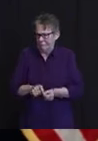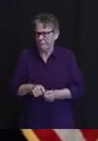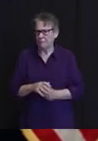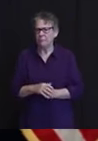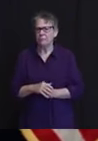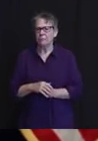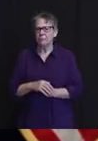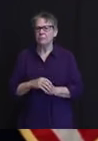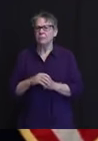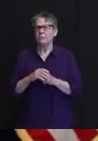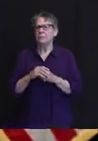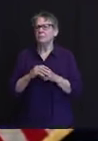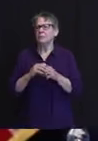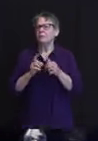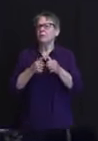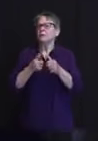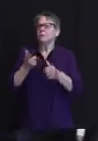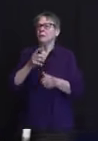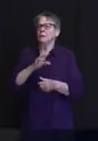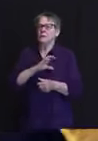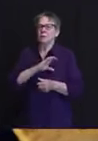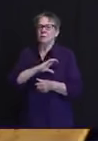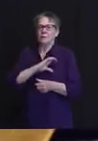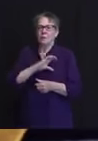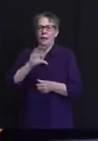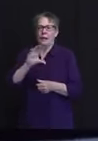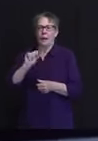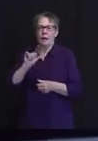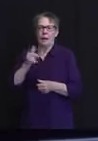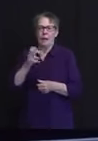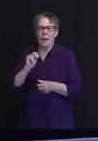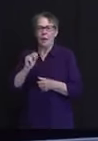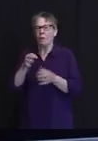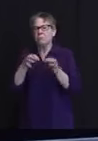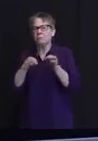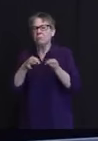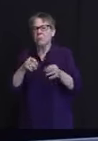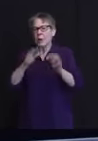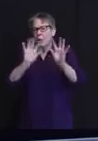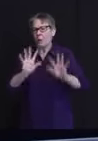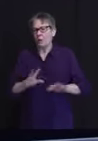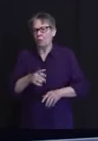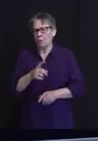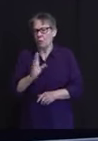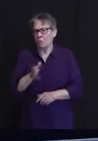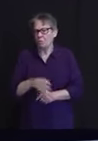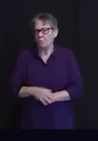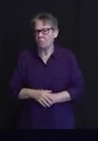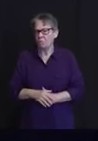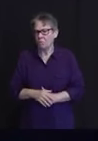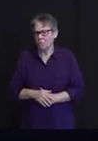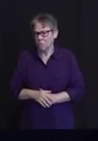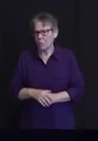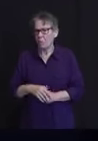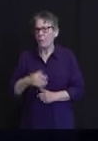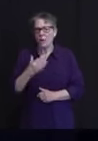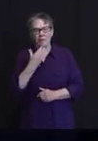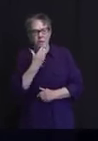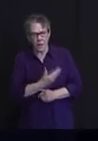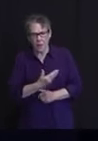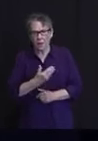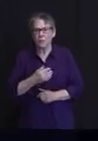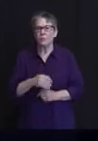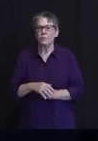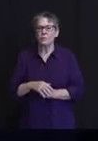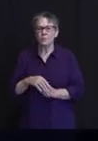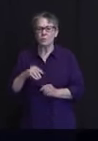and into this evening. Thanks, Governor. It does look somewhat nasty out there. As you know, there is a tornado watch into effect until